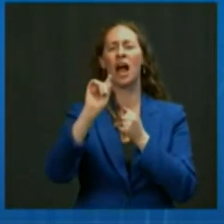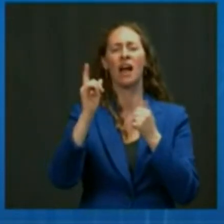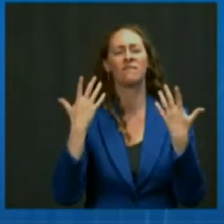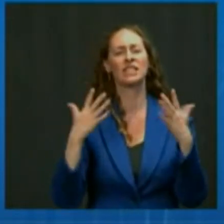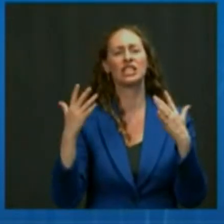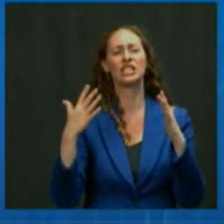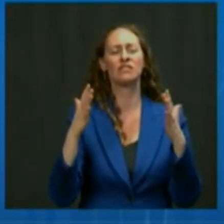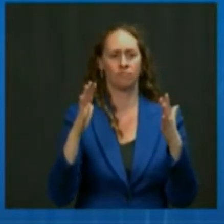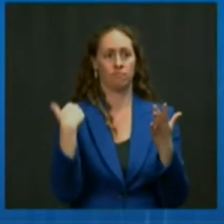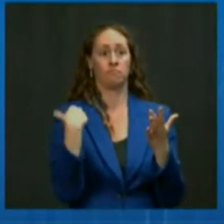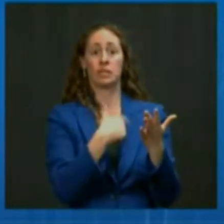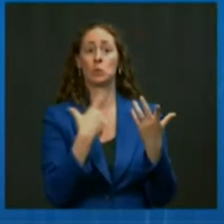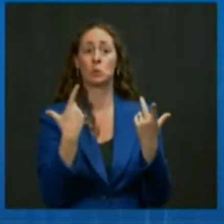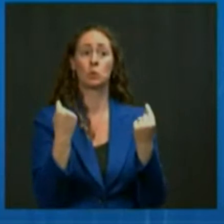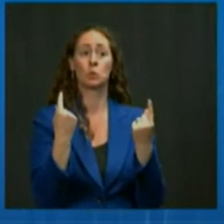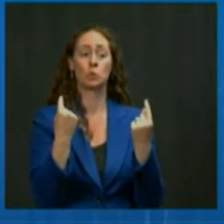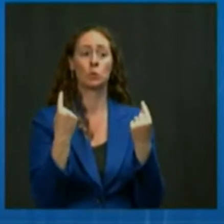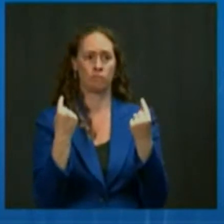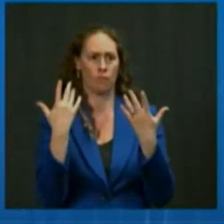to 80 different countries.